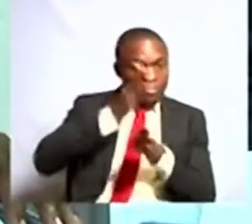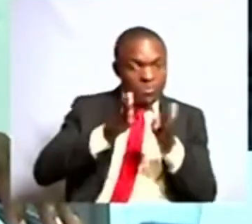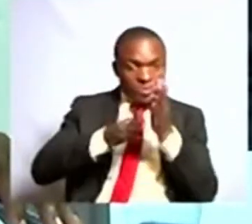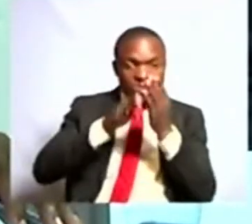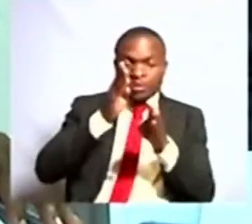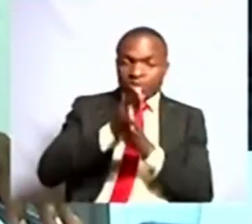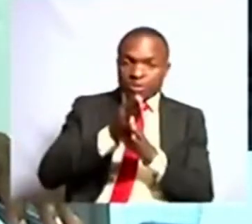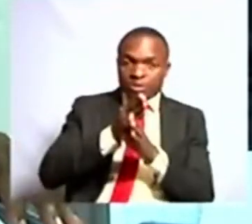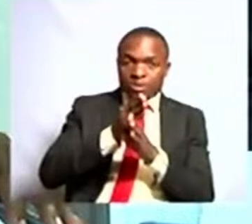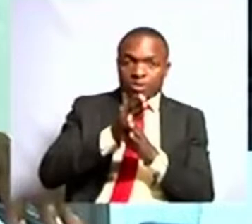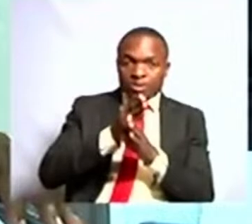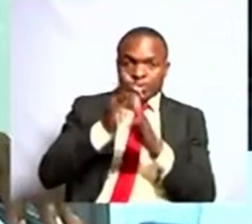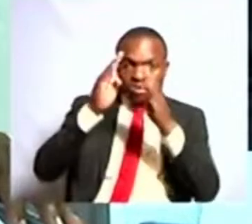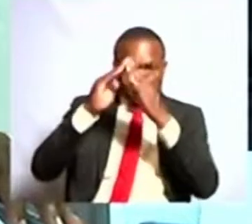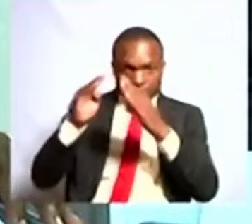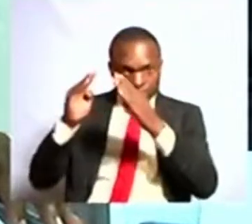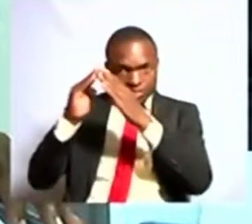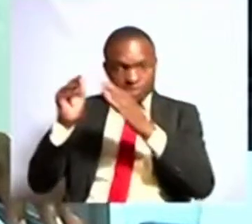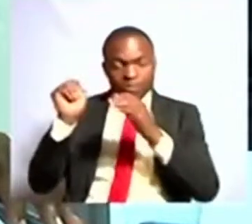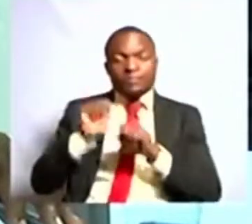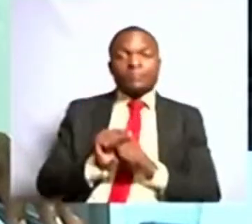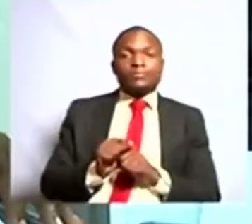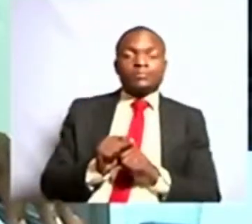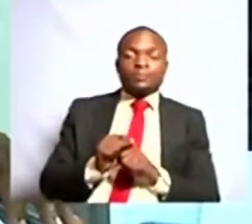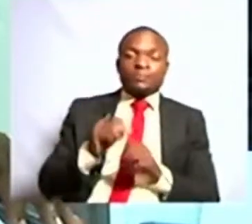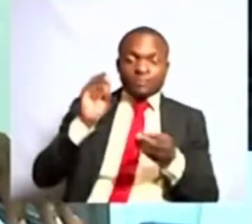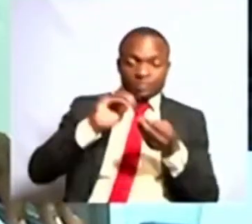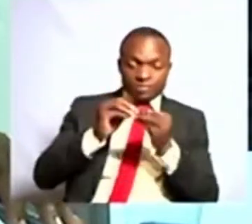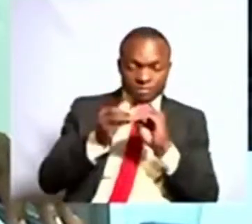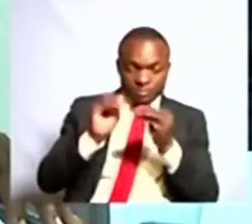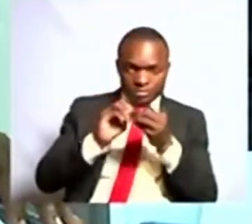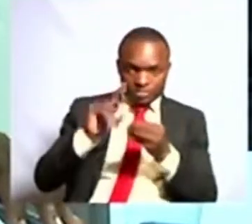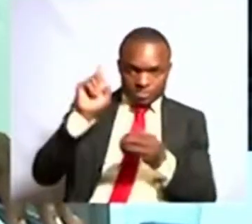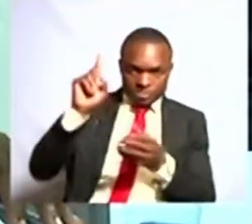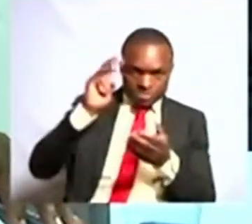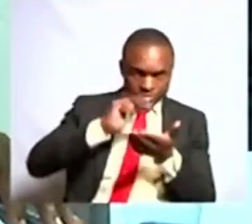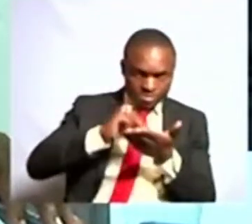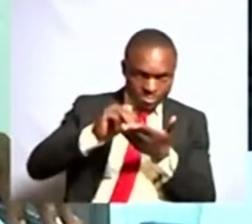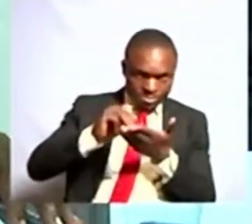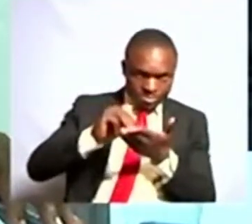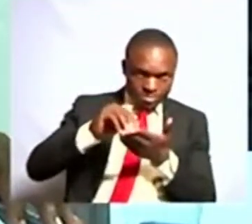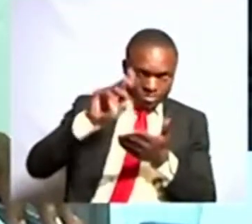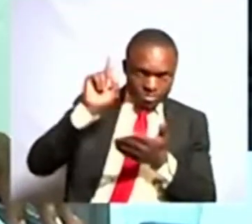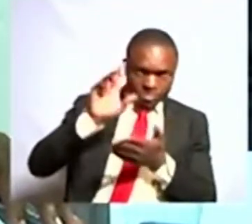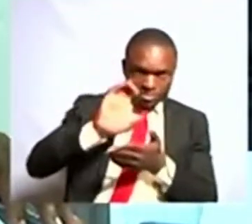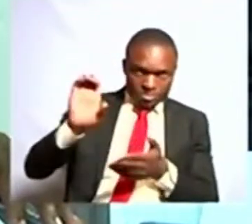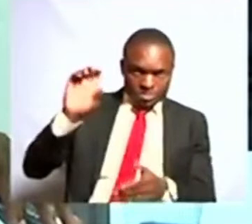and Infrastructure Development, and the total amount